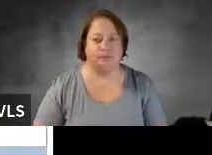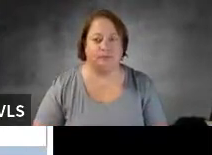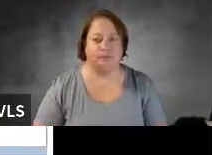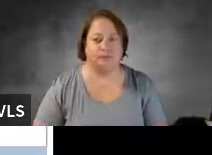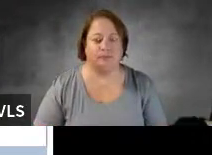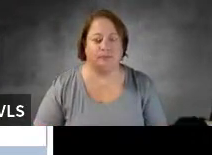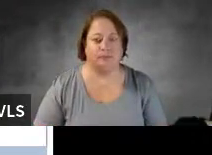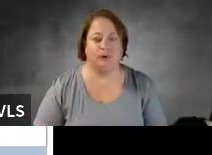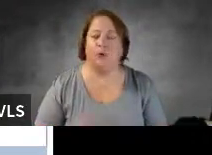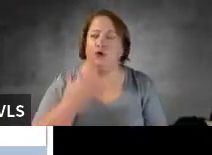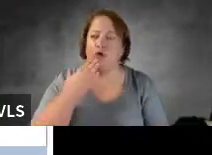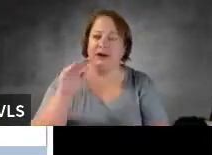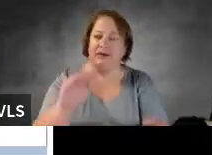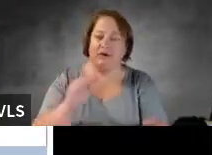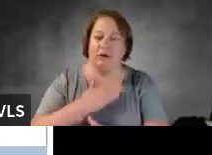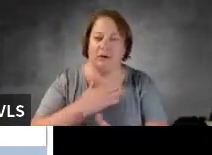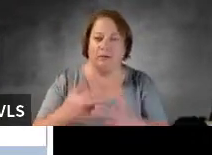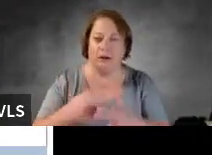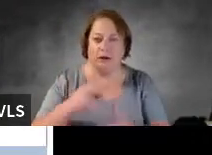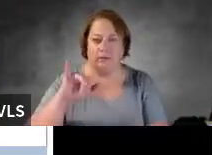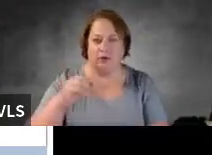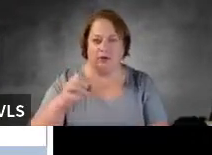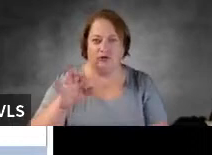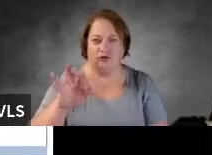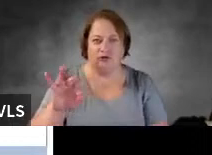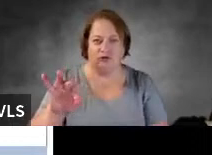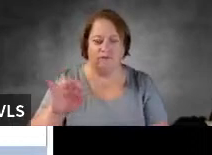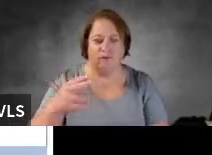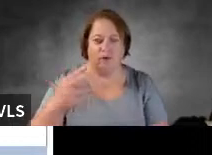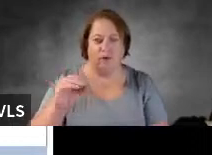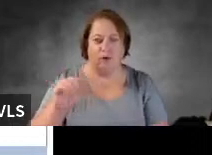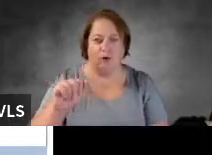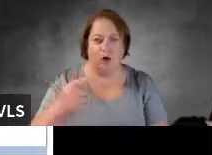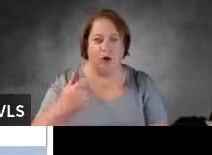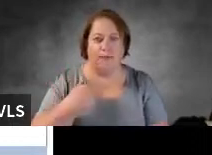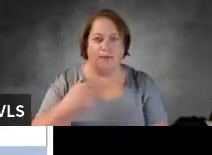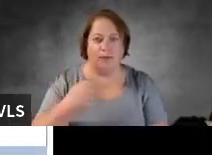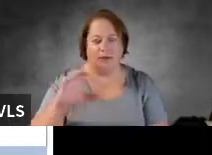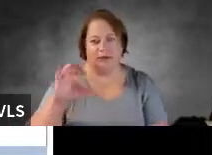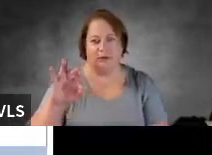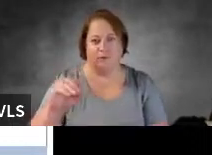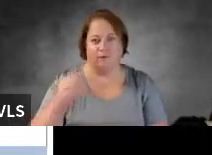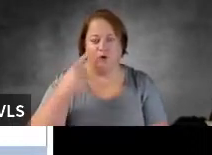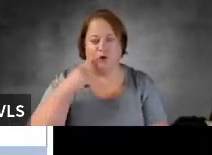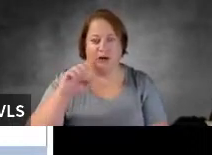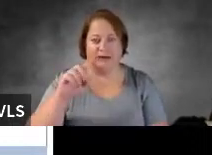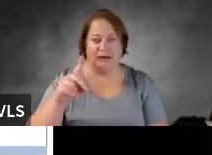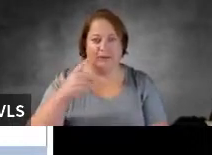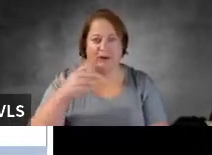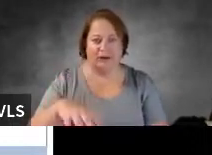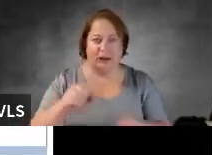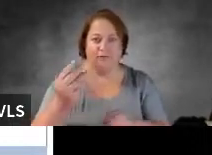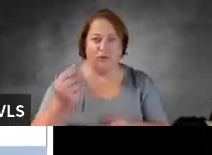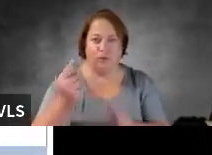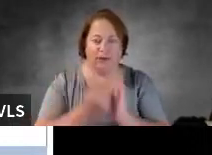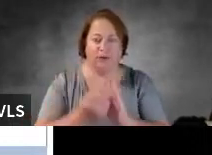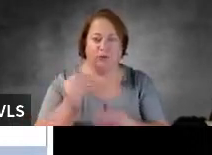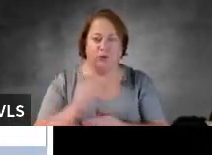All right, well, good evening. My name is Jeff Hogg, and I'm the Chief Operating Officer for Special School District. And I'm going to take a few minutes this evening